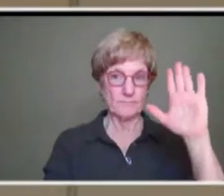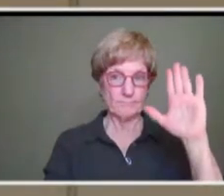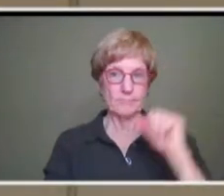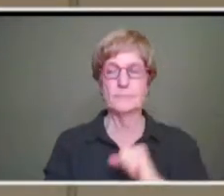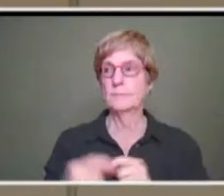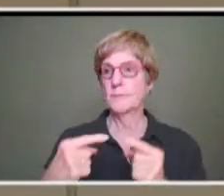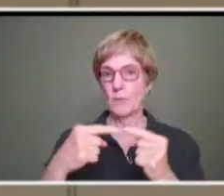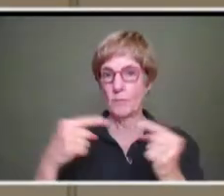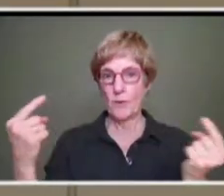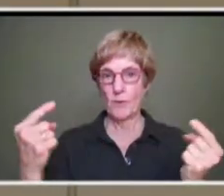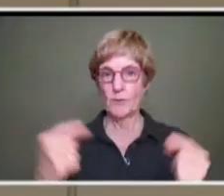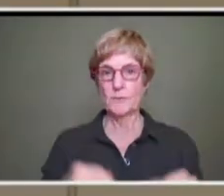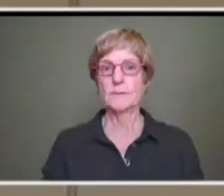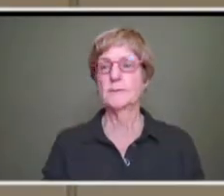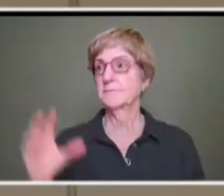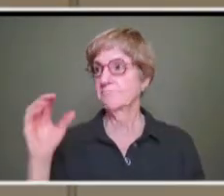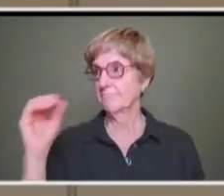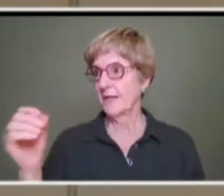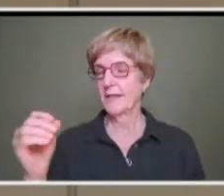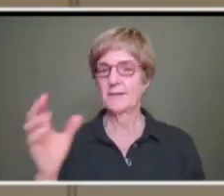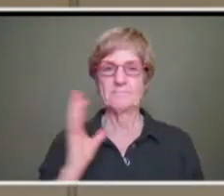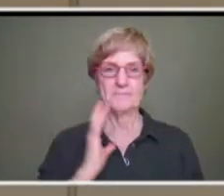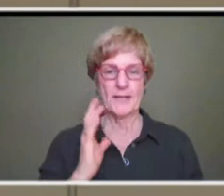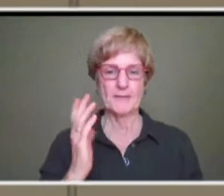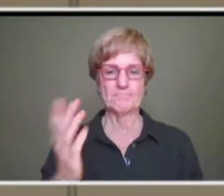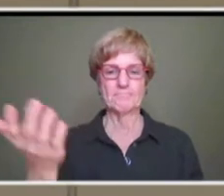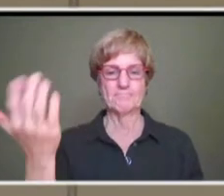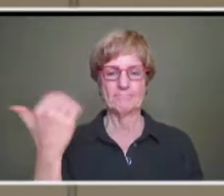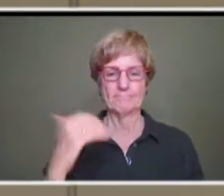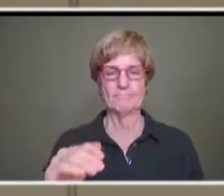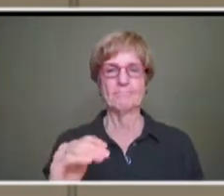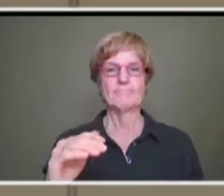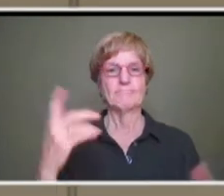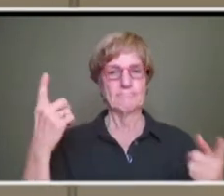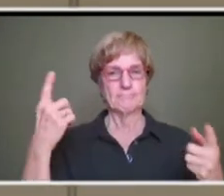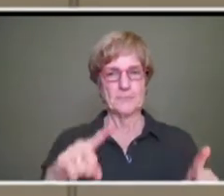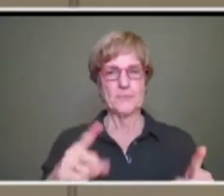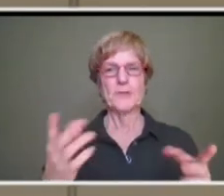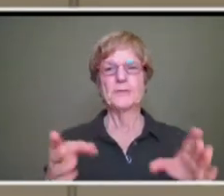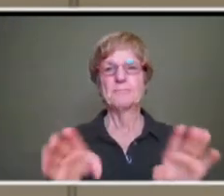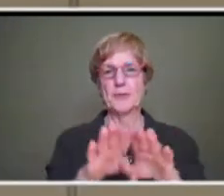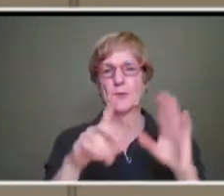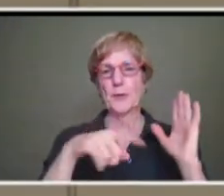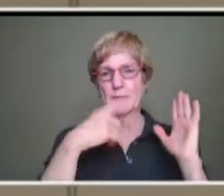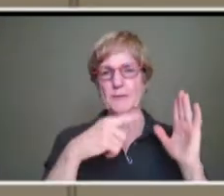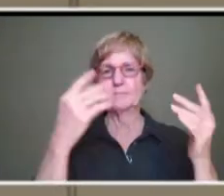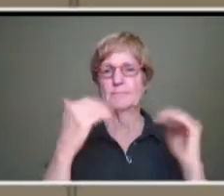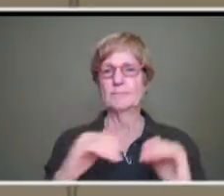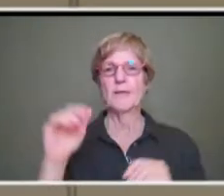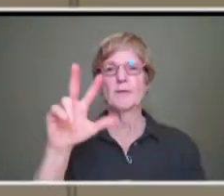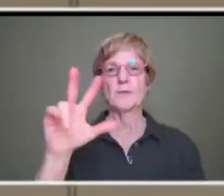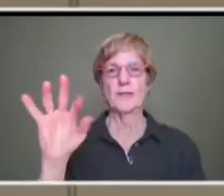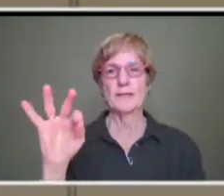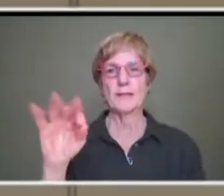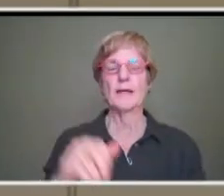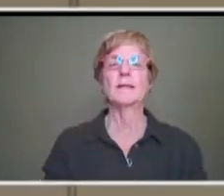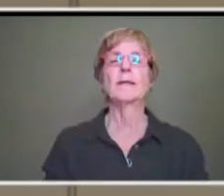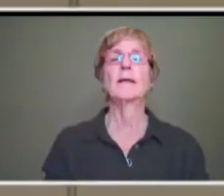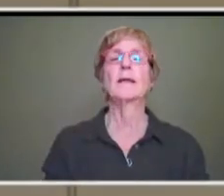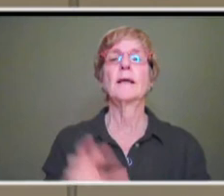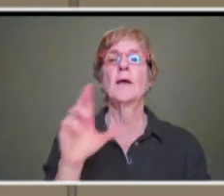opposed seeing none with promotion is unanimous closed public hearing moving on to item 39 resulting